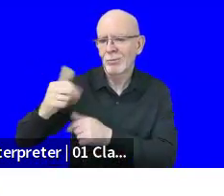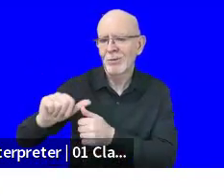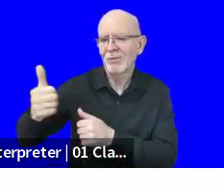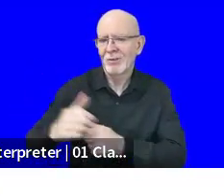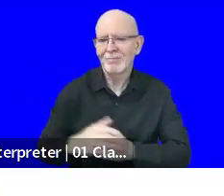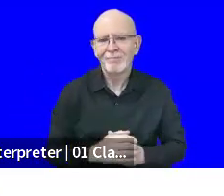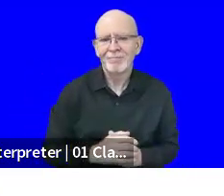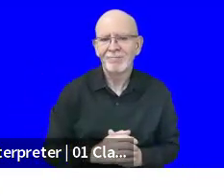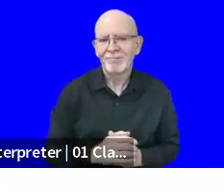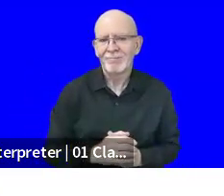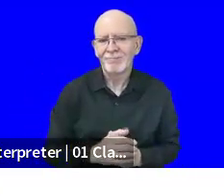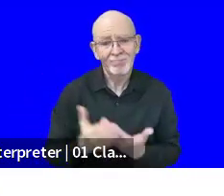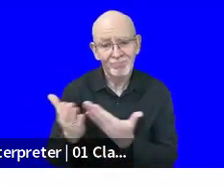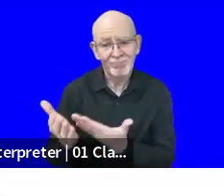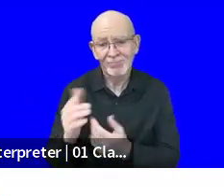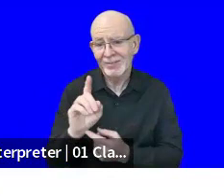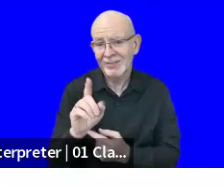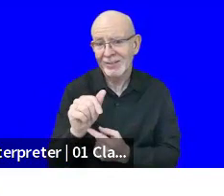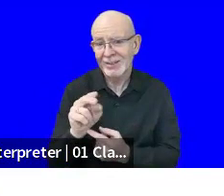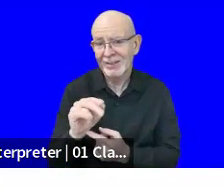You are muted, Daniel.